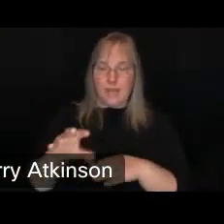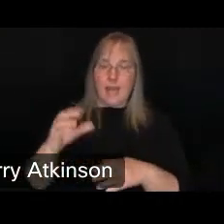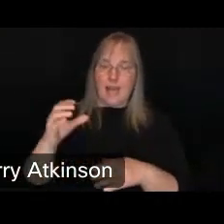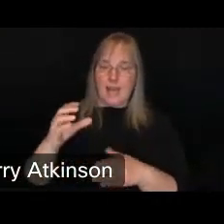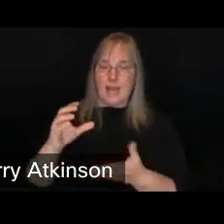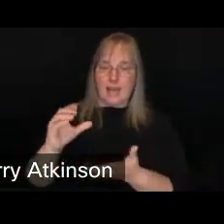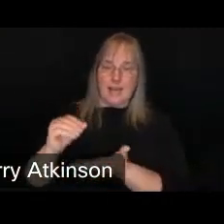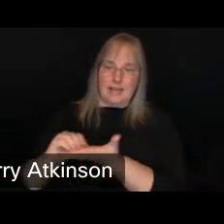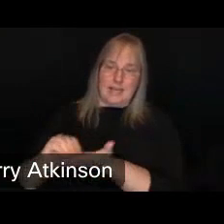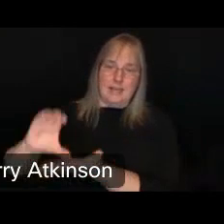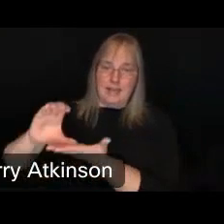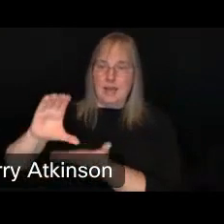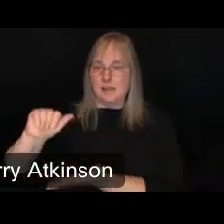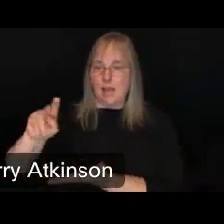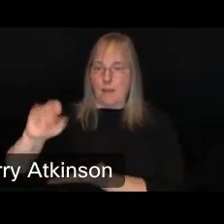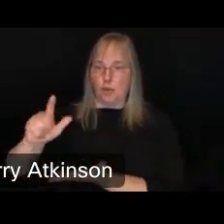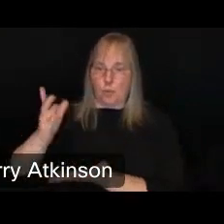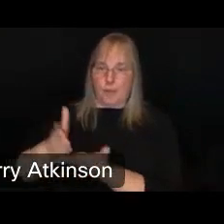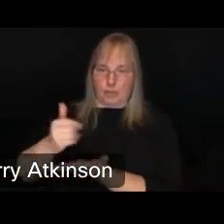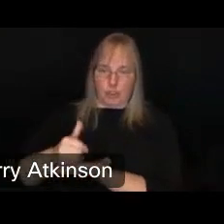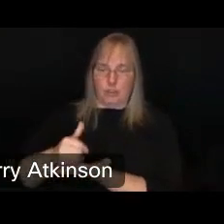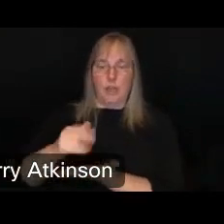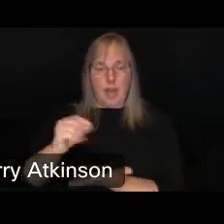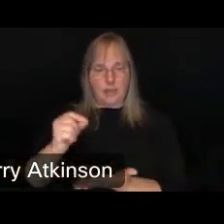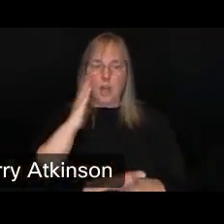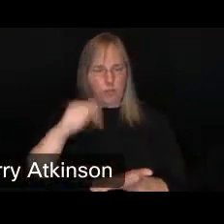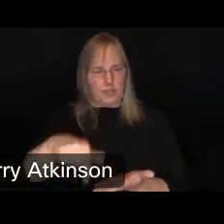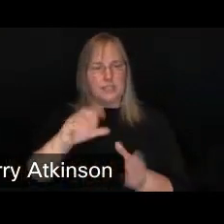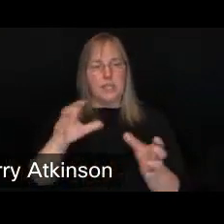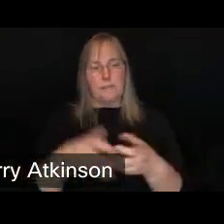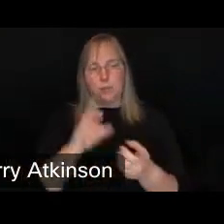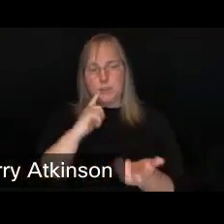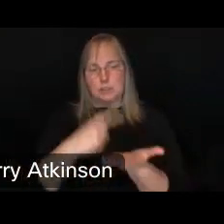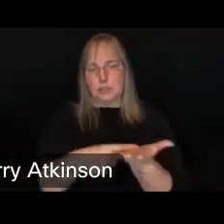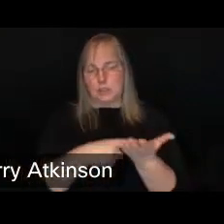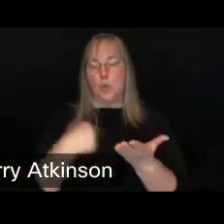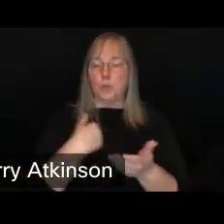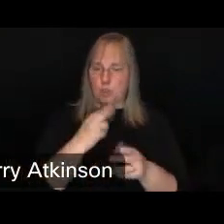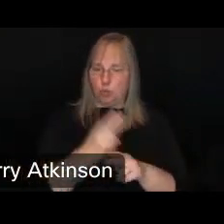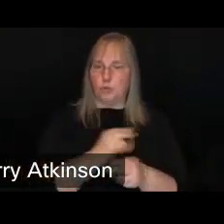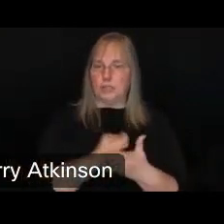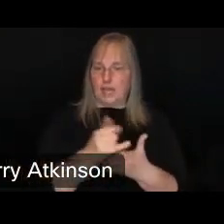your discussion here with this particular committee. So we do use the general plan to help